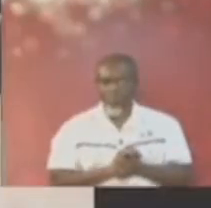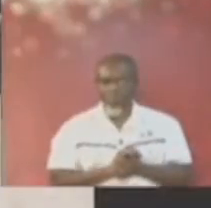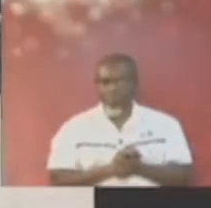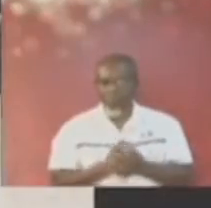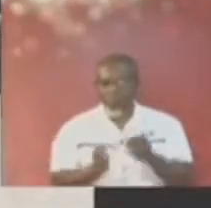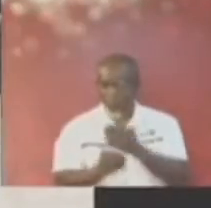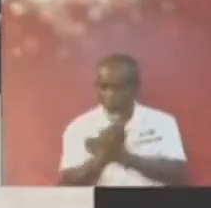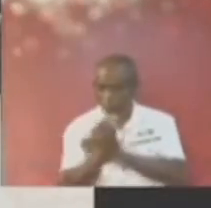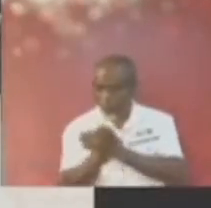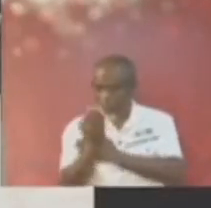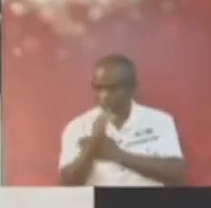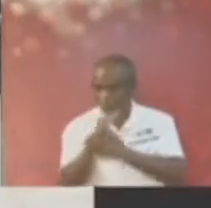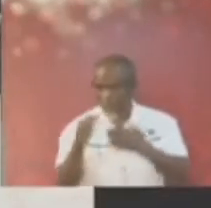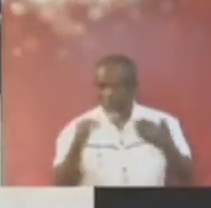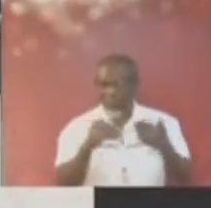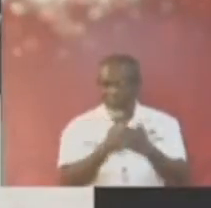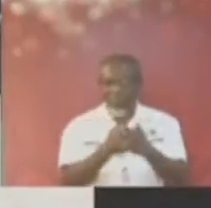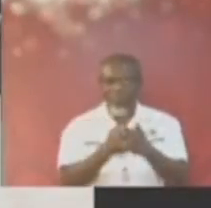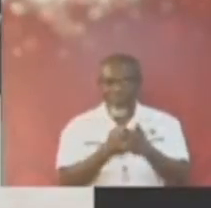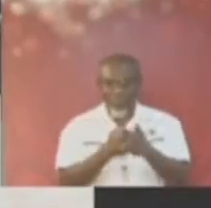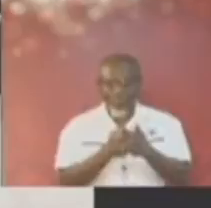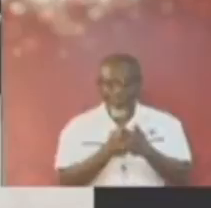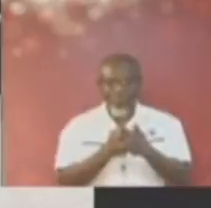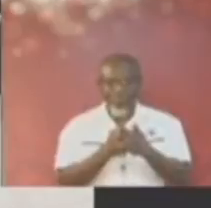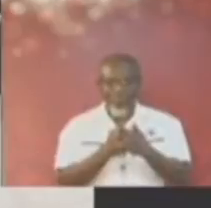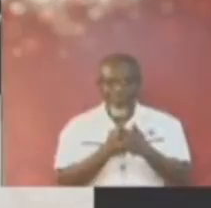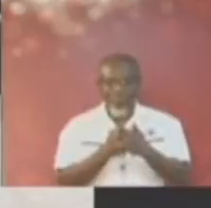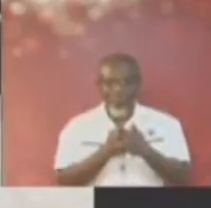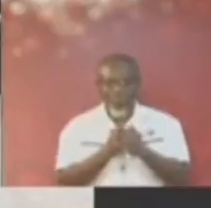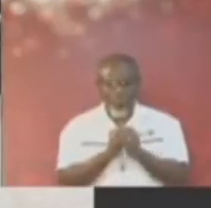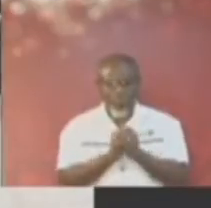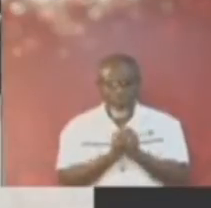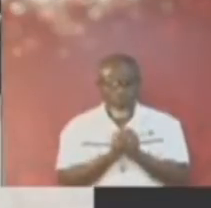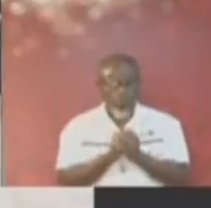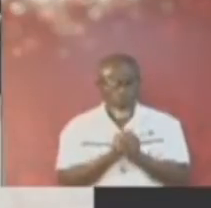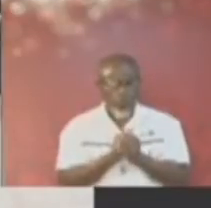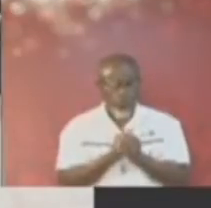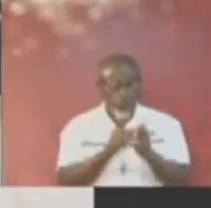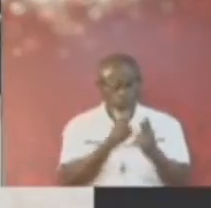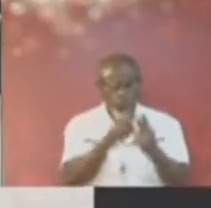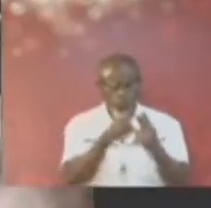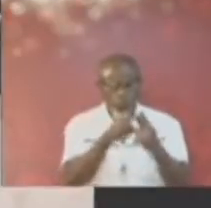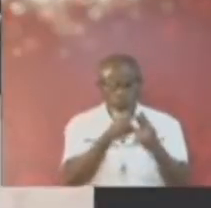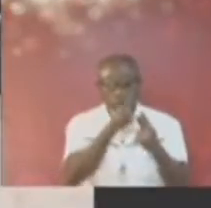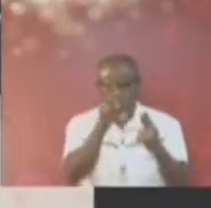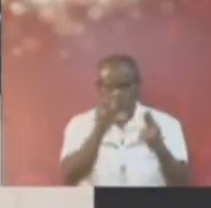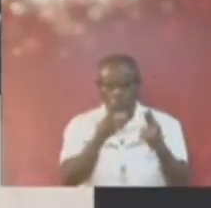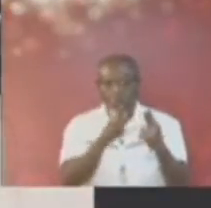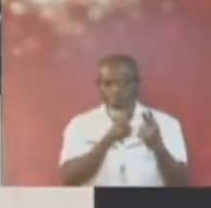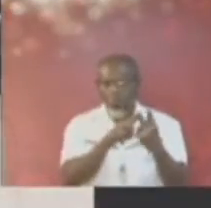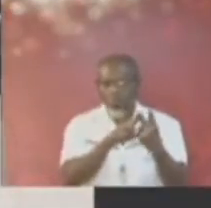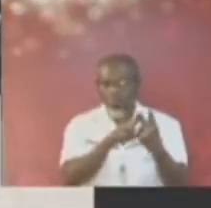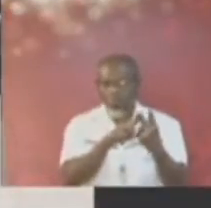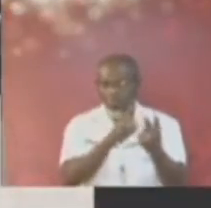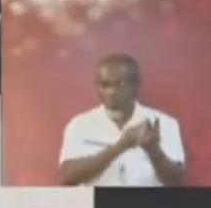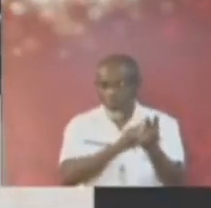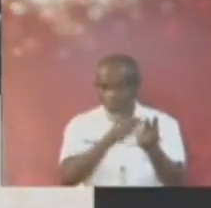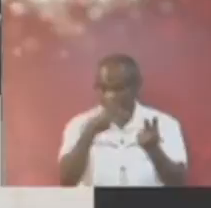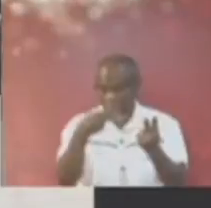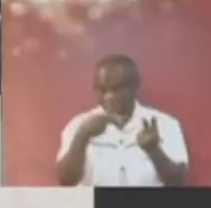Good morning, everyone. Ryan Hamilton Davis, Trinidad Newsday. Two quick questions. First one for Dr.